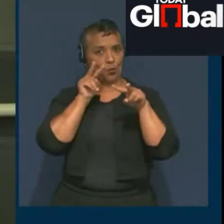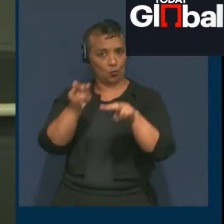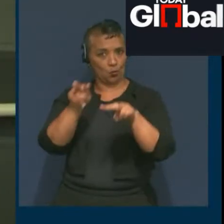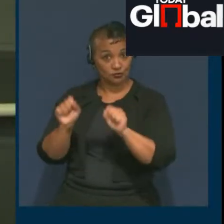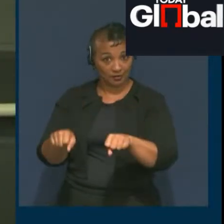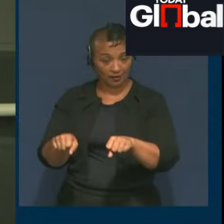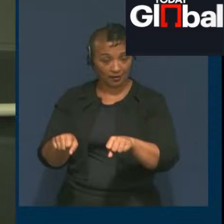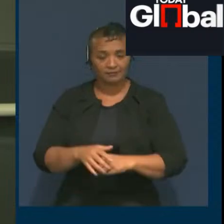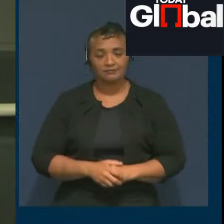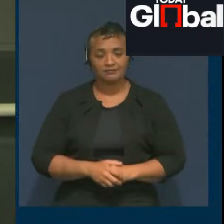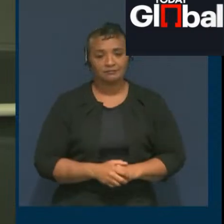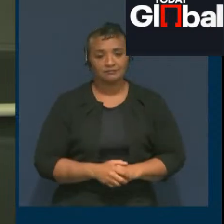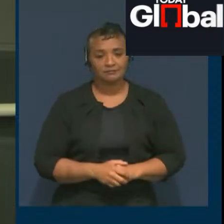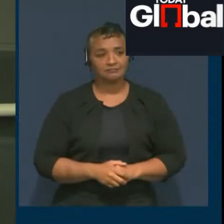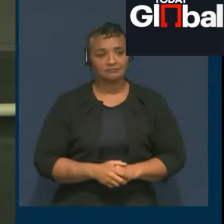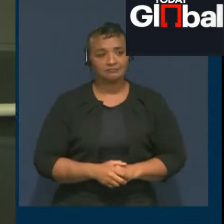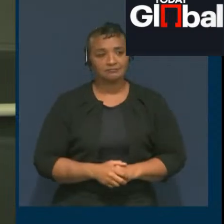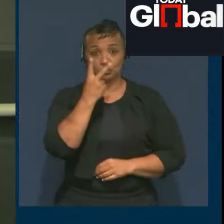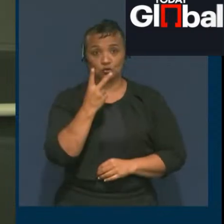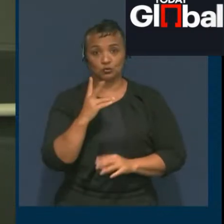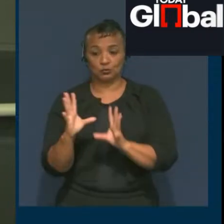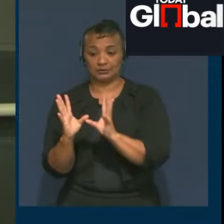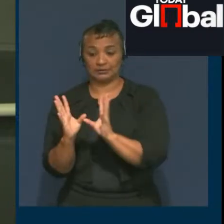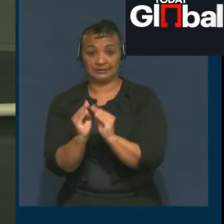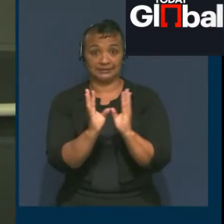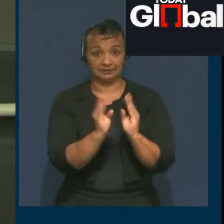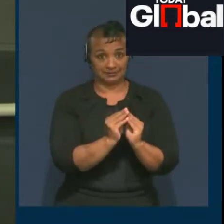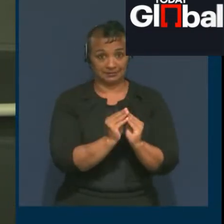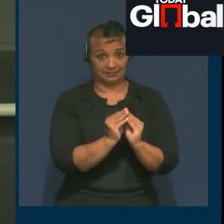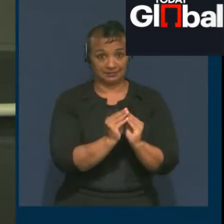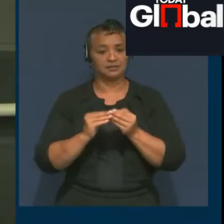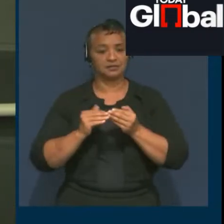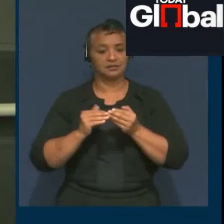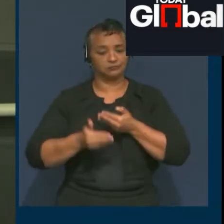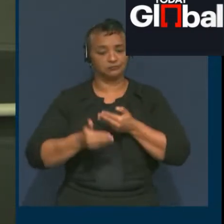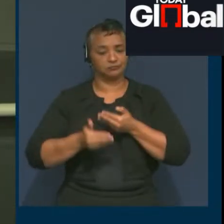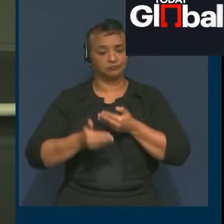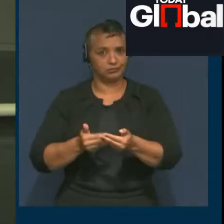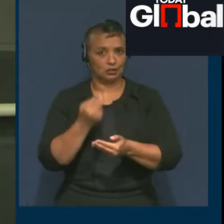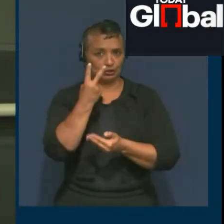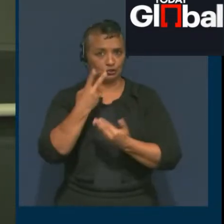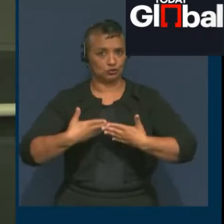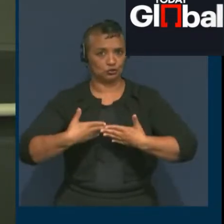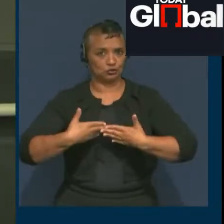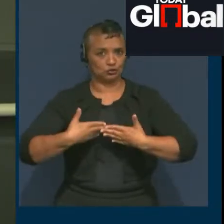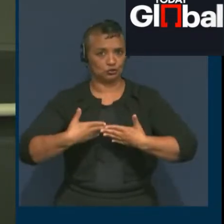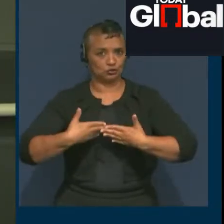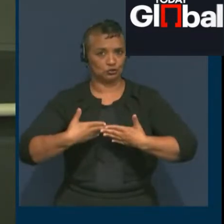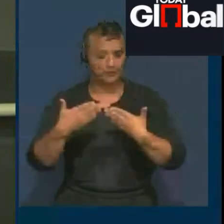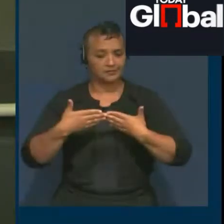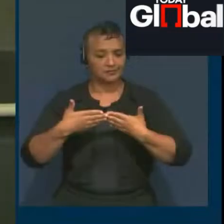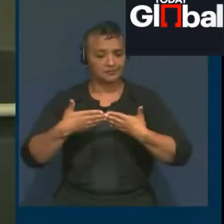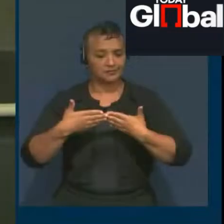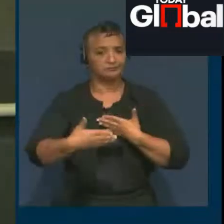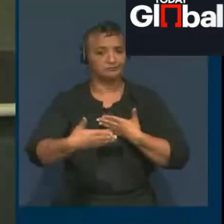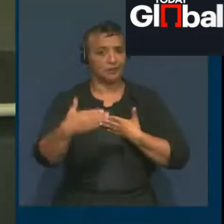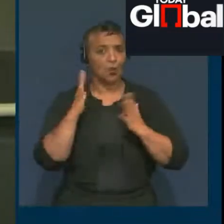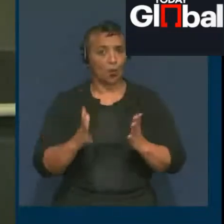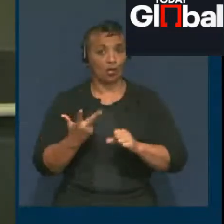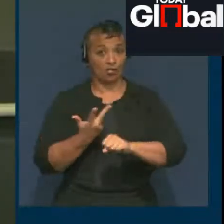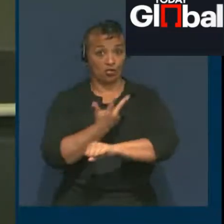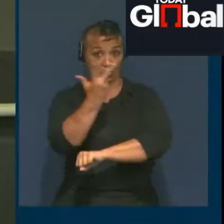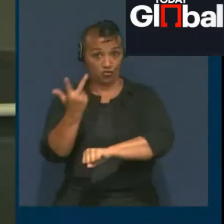be held in 2 meetings over 2 consecutive days, each of which will be last for 3